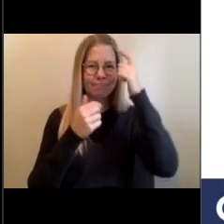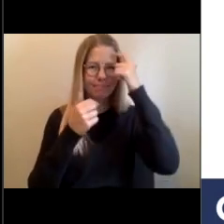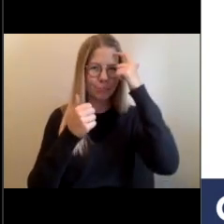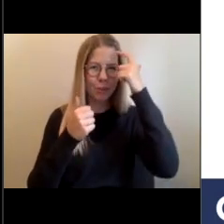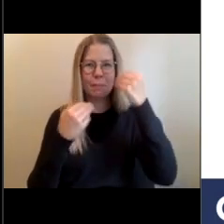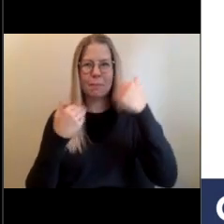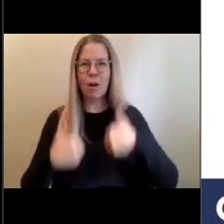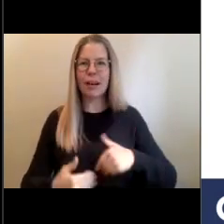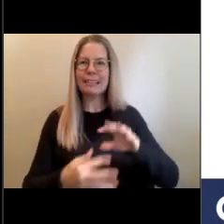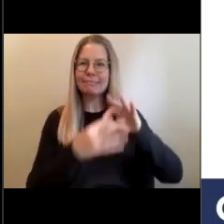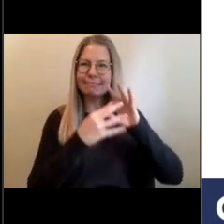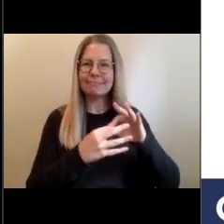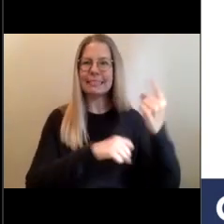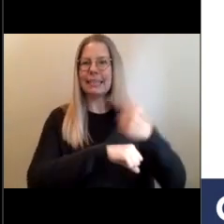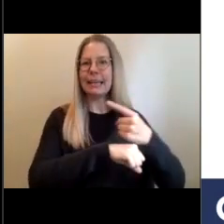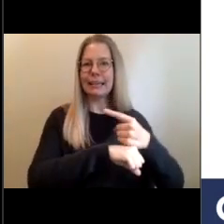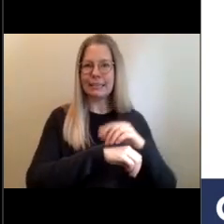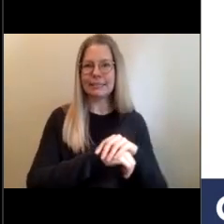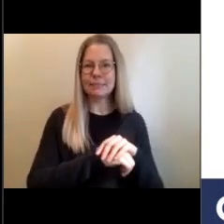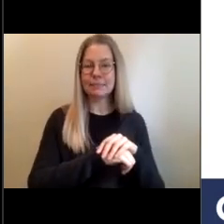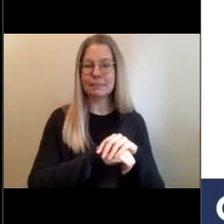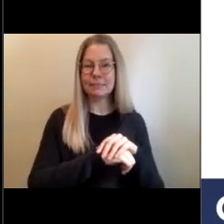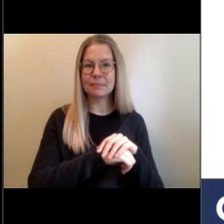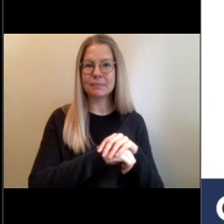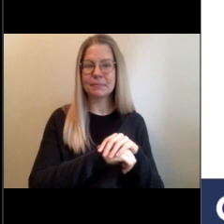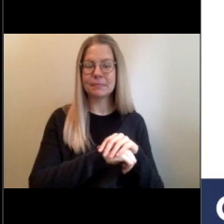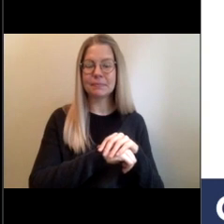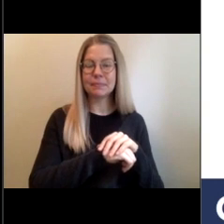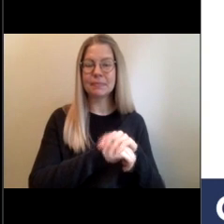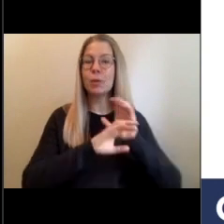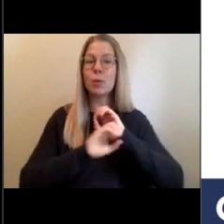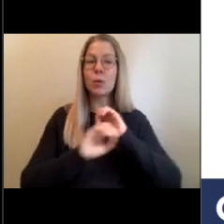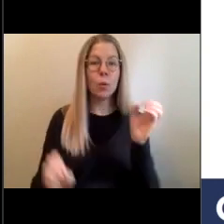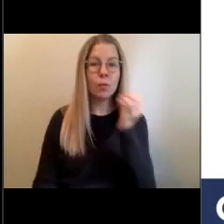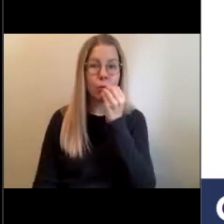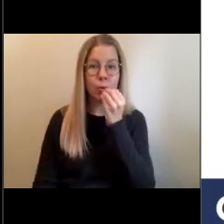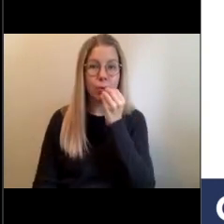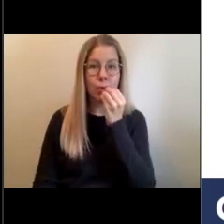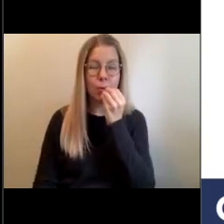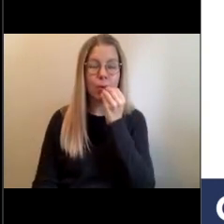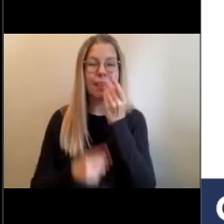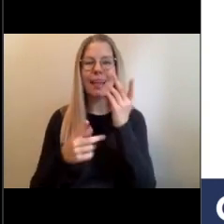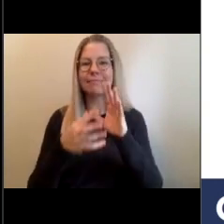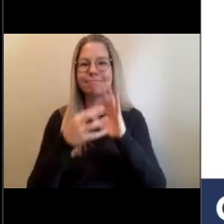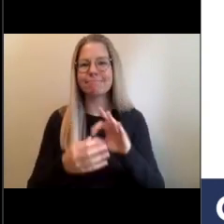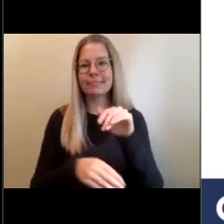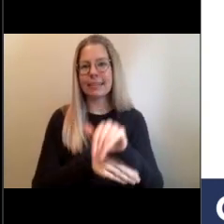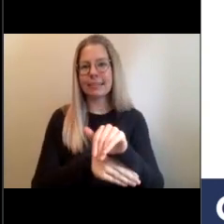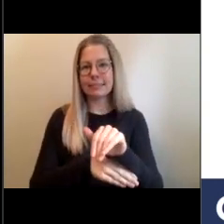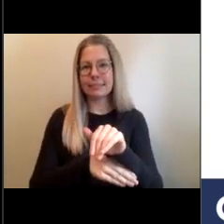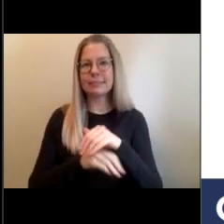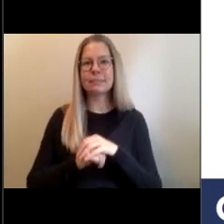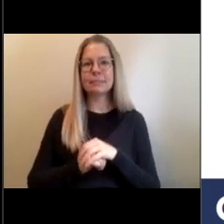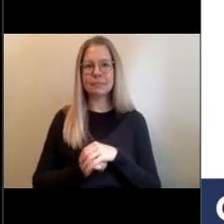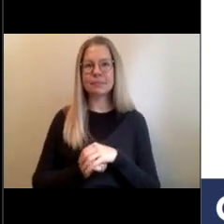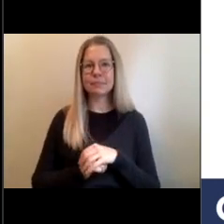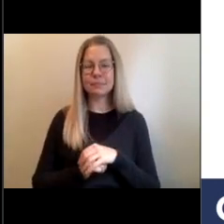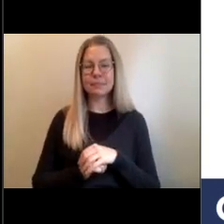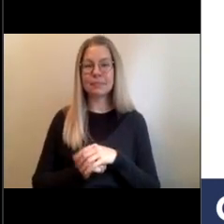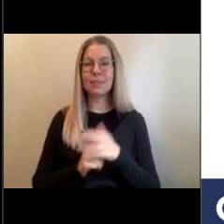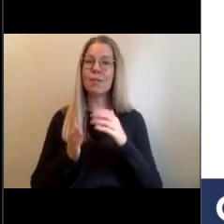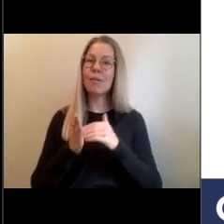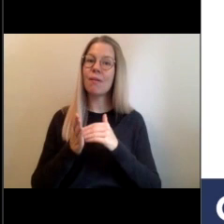Fasting, or the absence of food, is a nighttime signal. And one of the mistakes we make as a